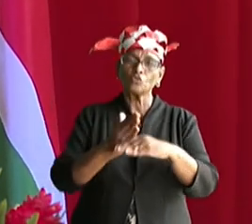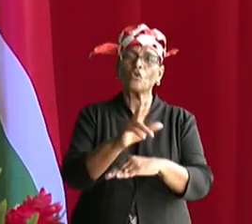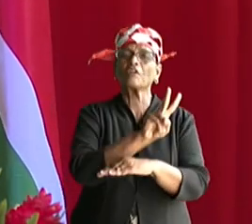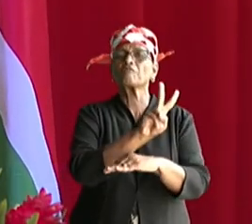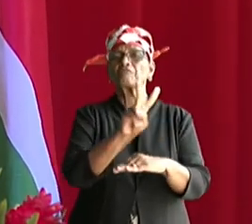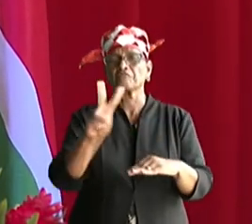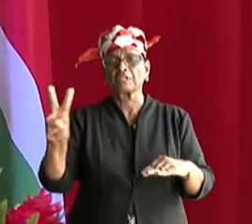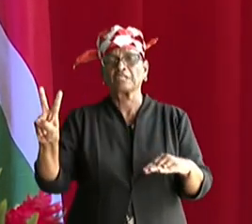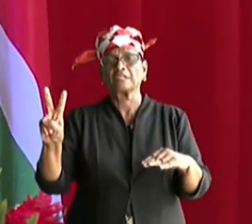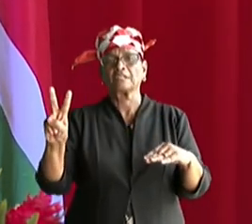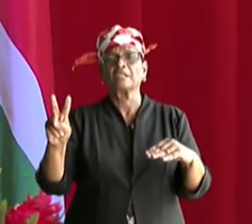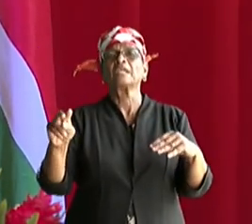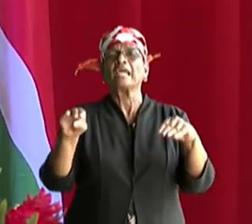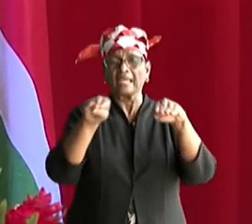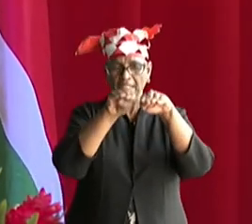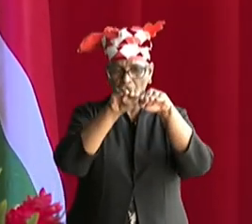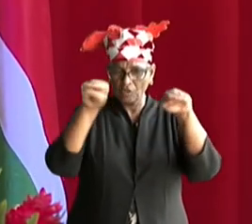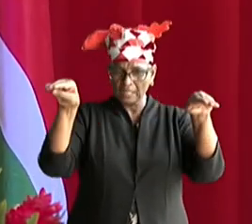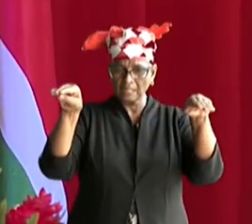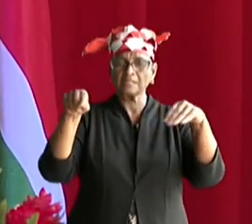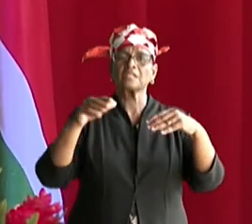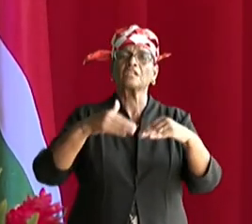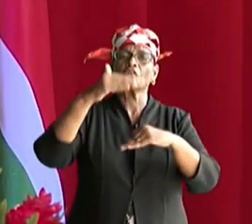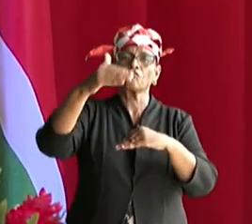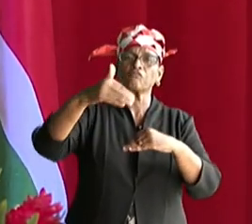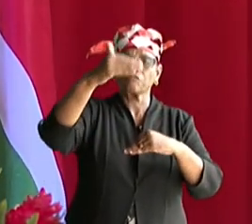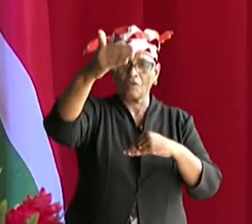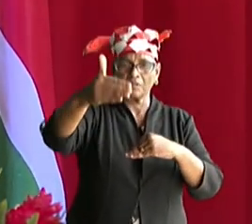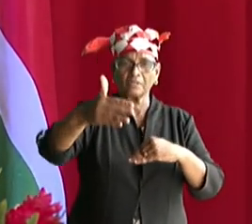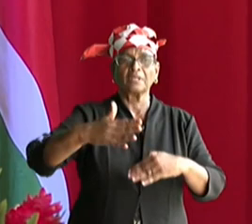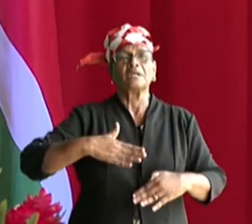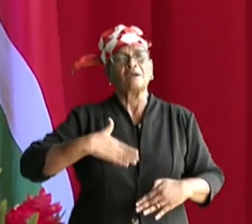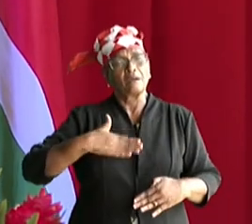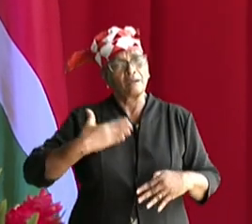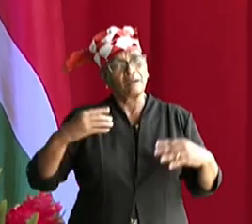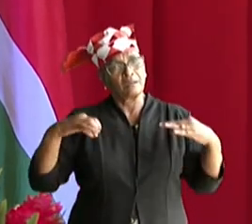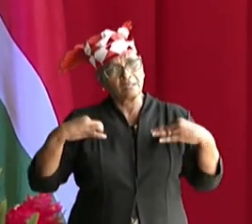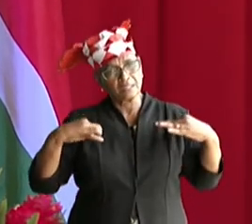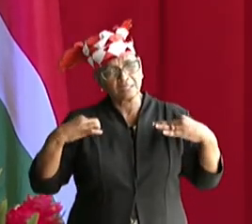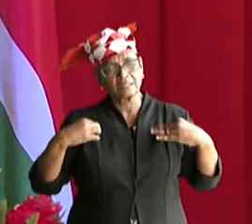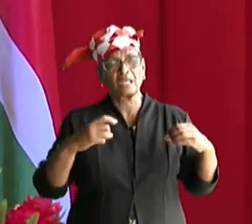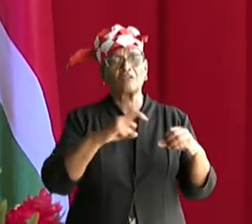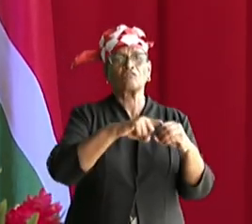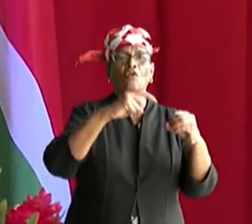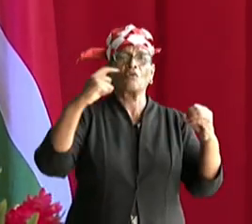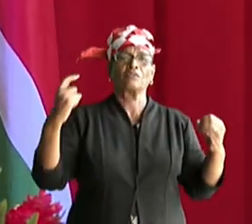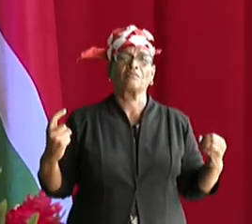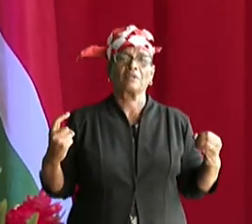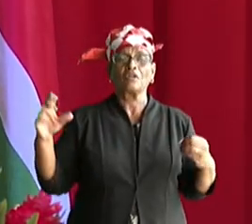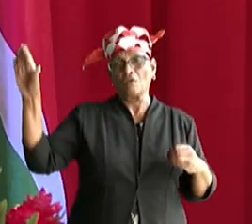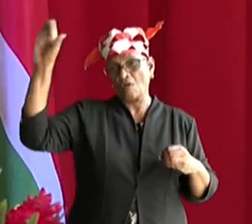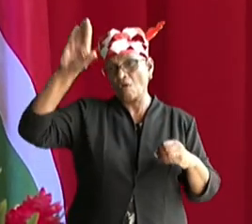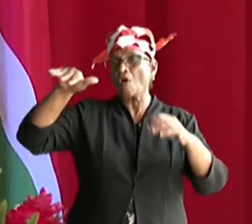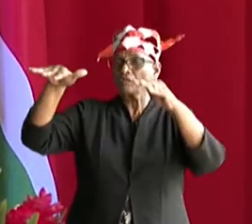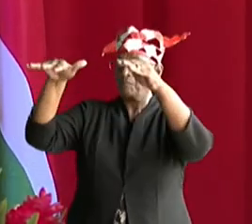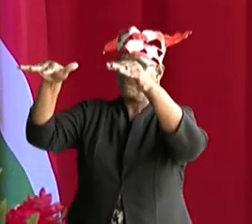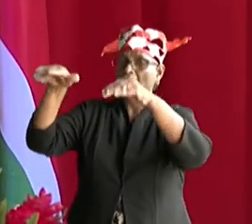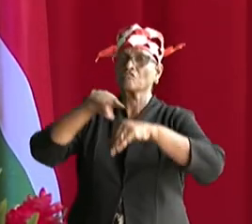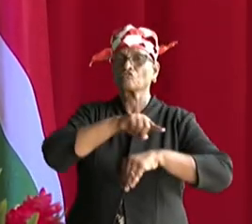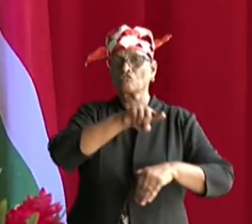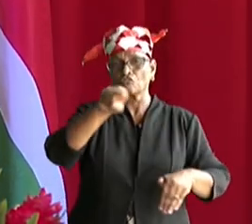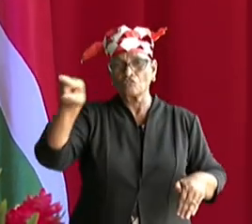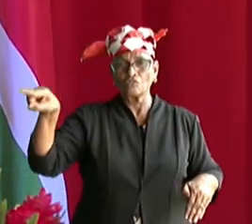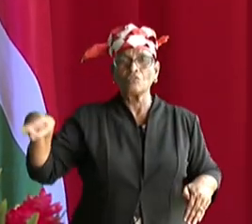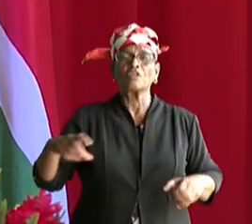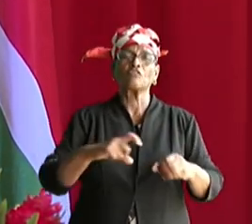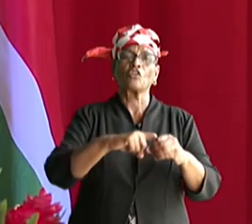prosperity in the years ahead. Happy Independence Anniversary. May God bless all the people and all of you here today and your